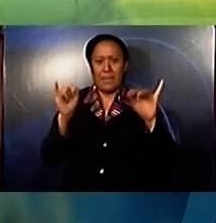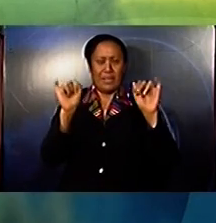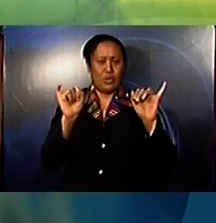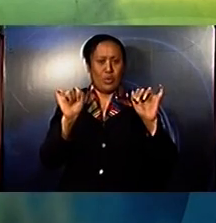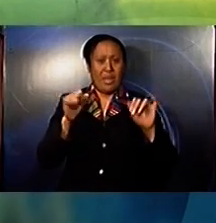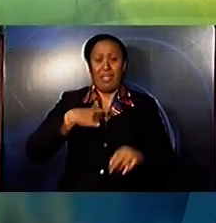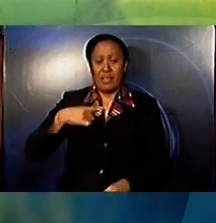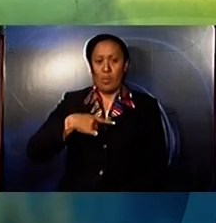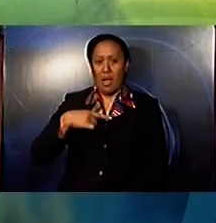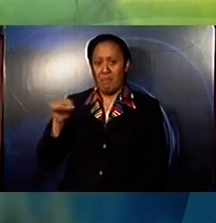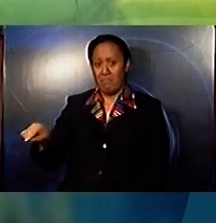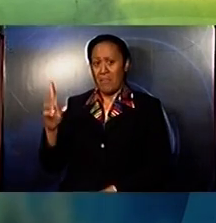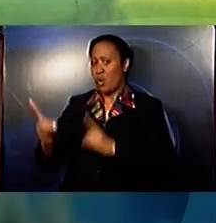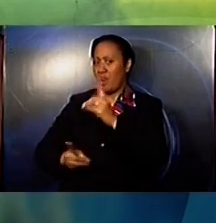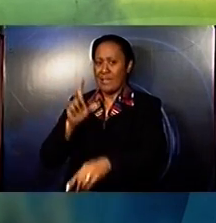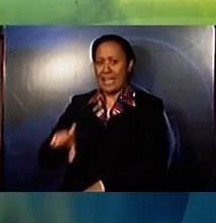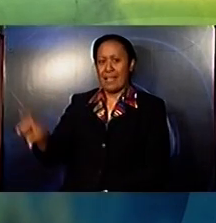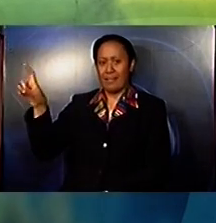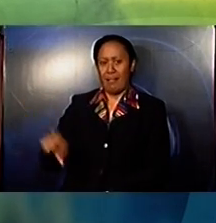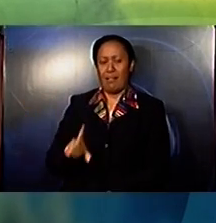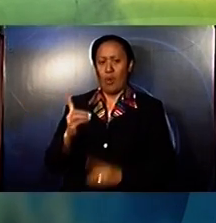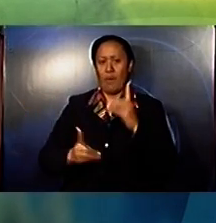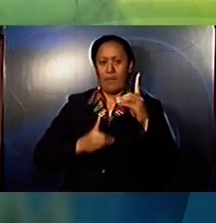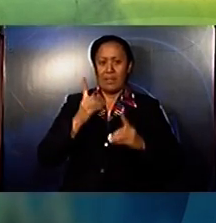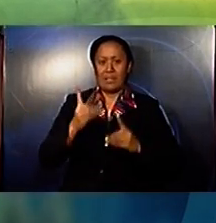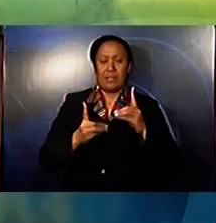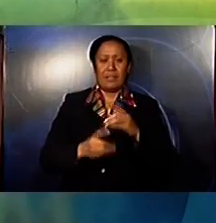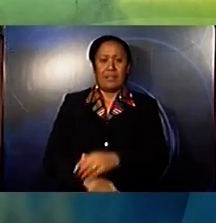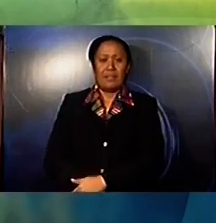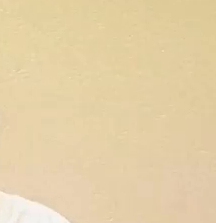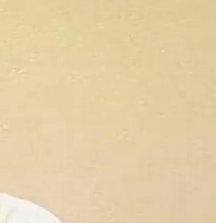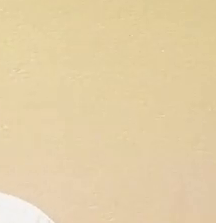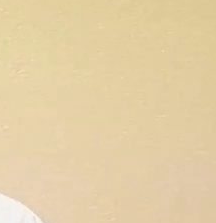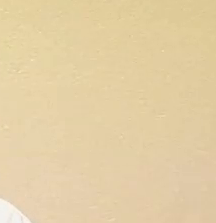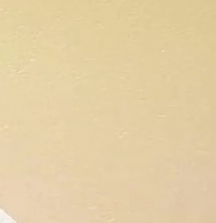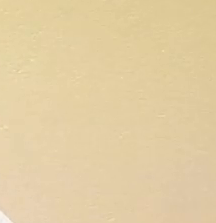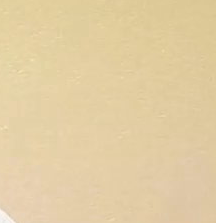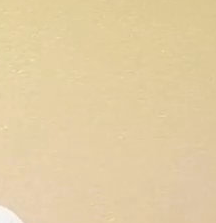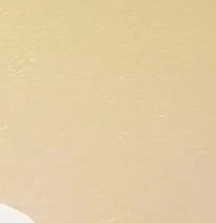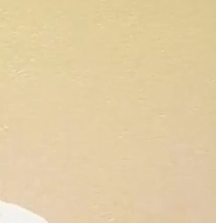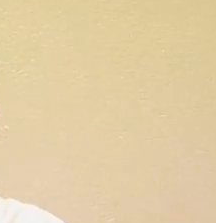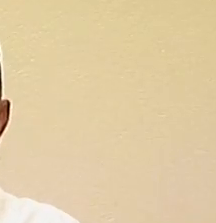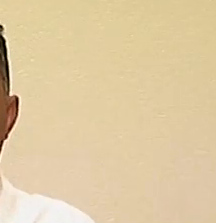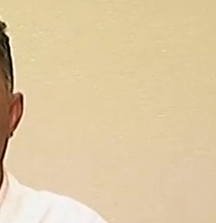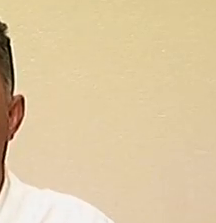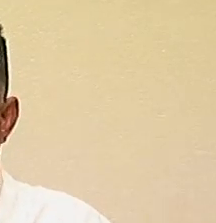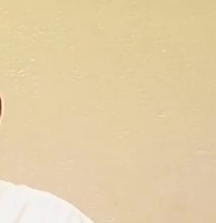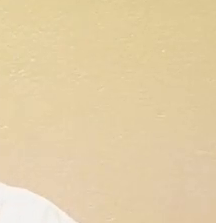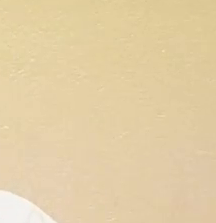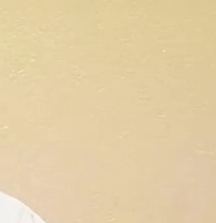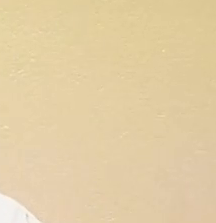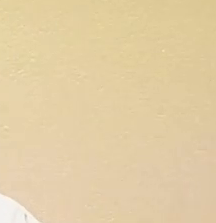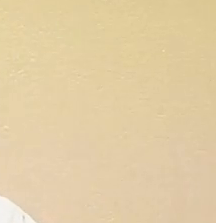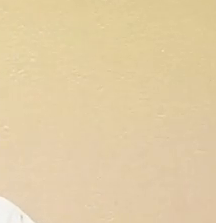ministers, which ultimately led to the cancellation of the conference. Although we have agreed on many facts, there was still the